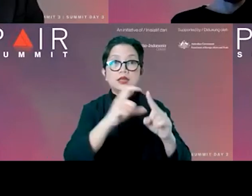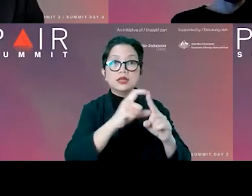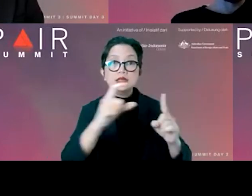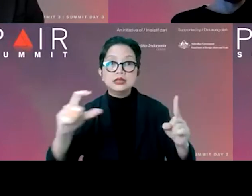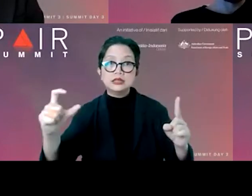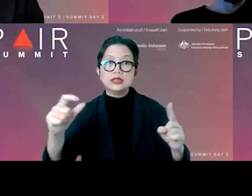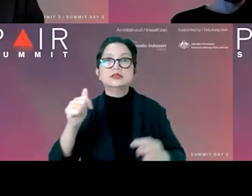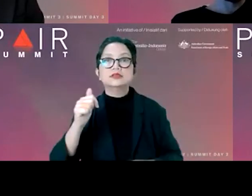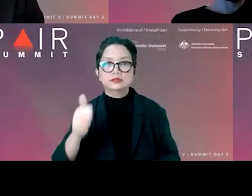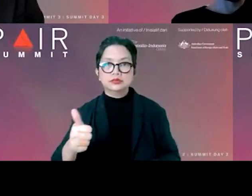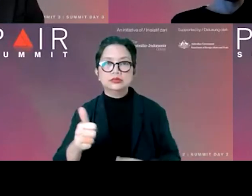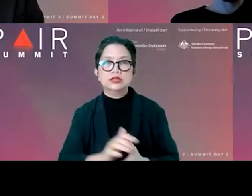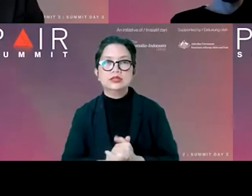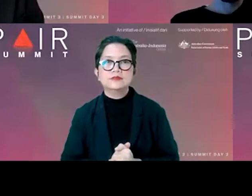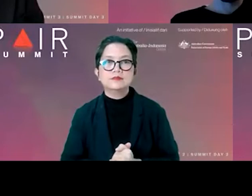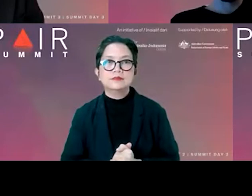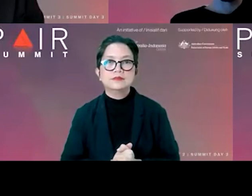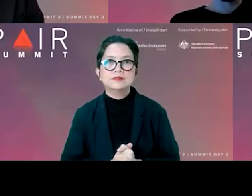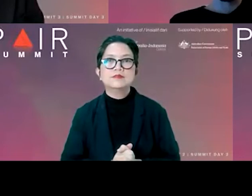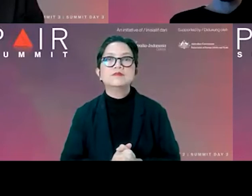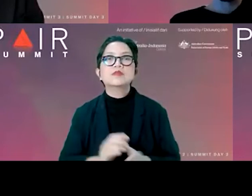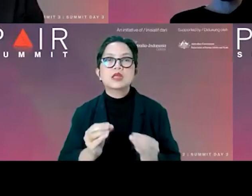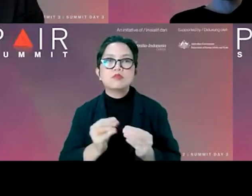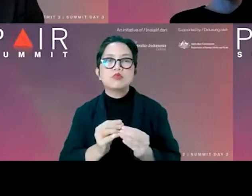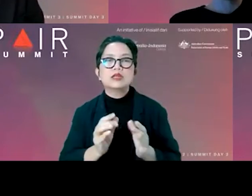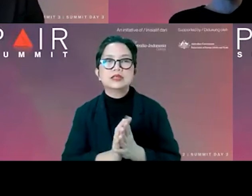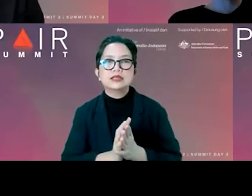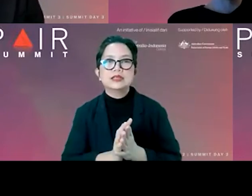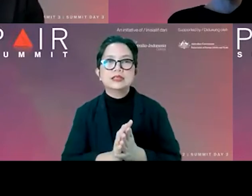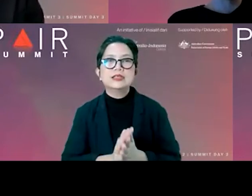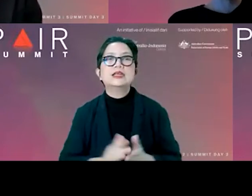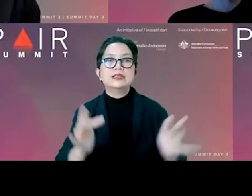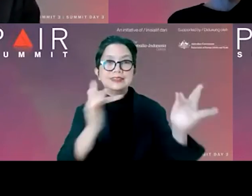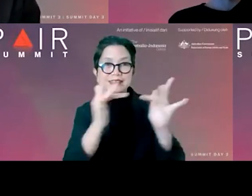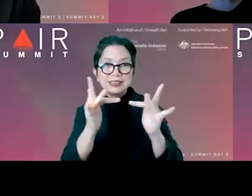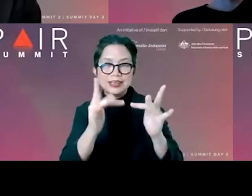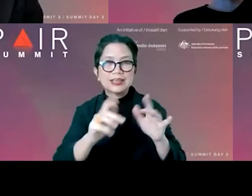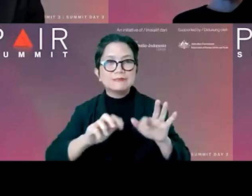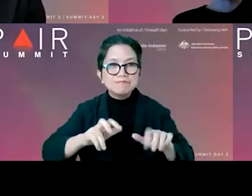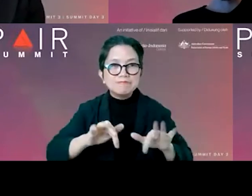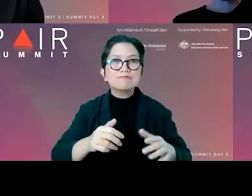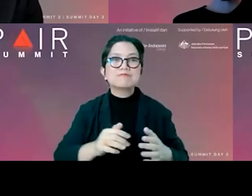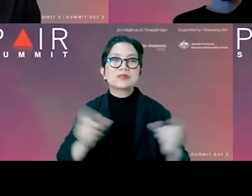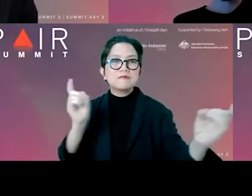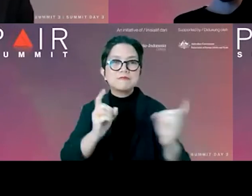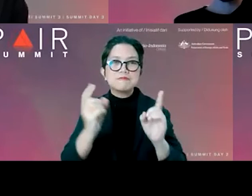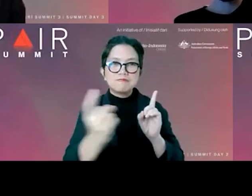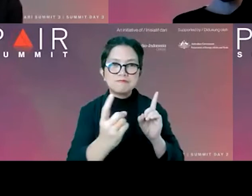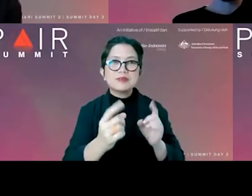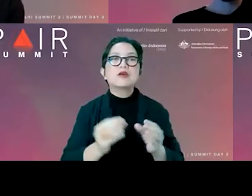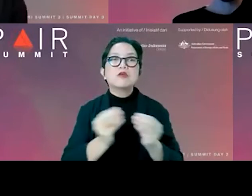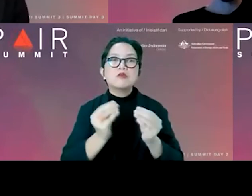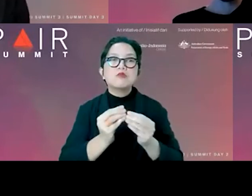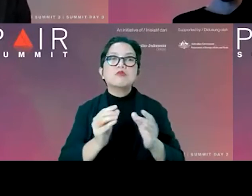such. Now, that goes to the medium and small size enterprises and their ability to participate in that. But from the big business end